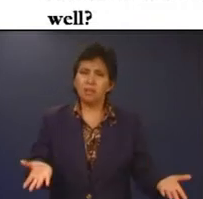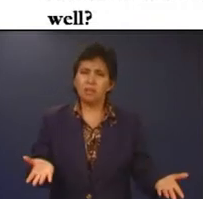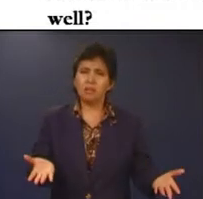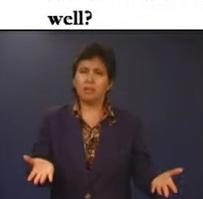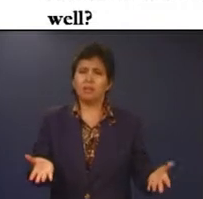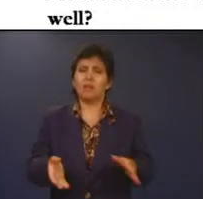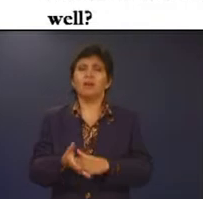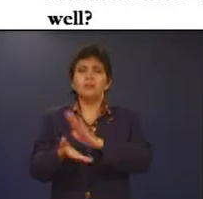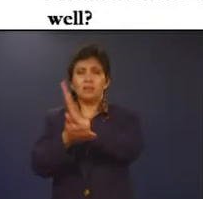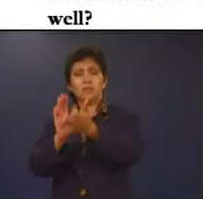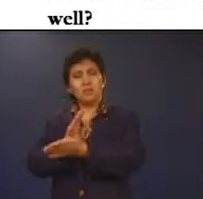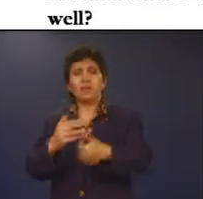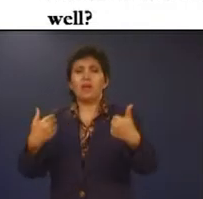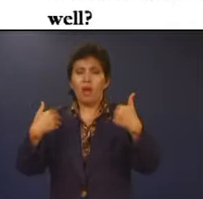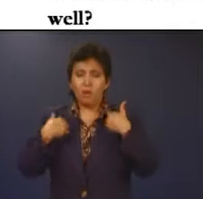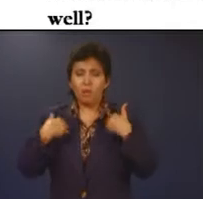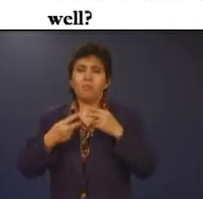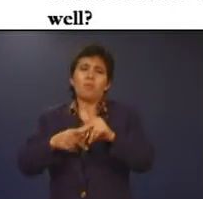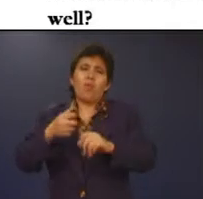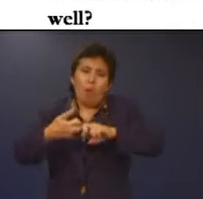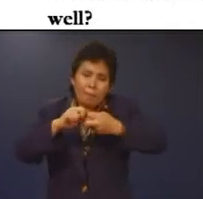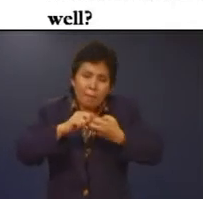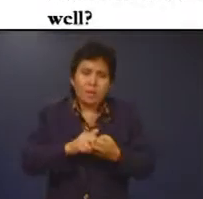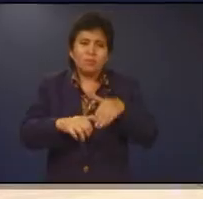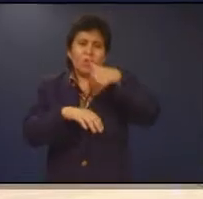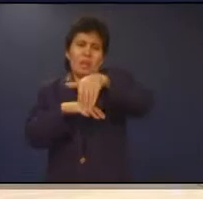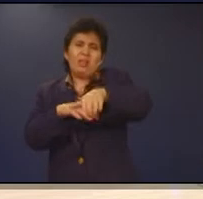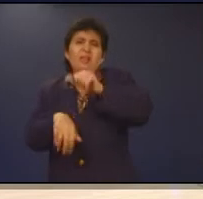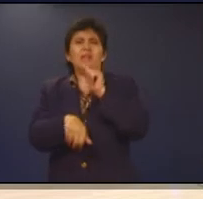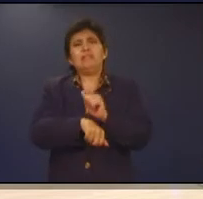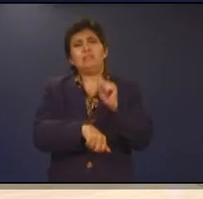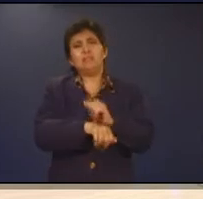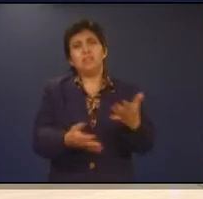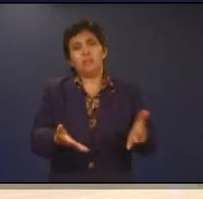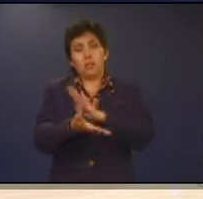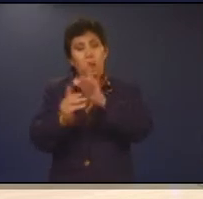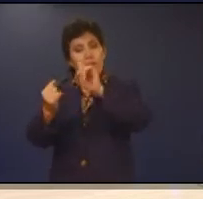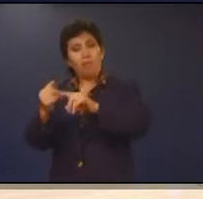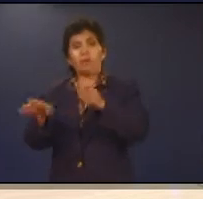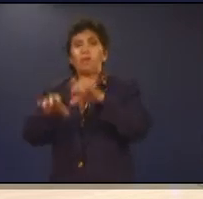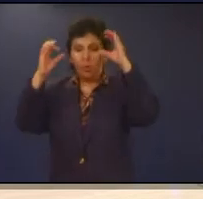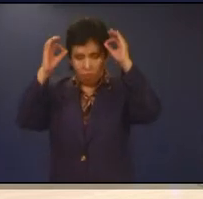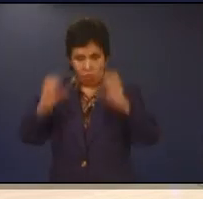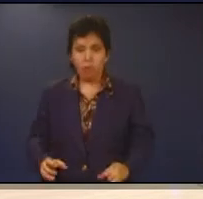the distinctiveness. Does he have a problem with other tasks as well? After that, we make a conclusion.